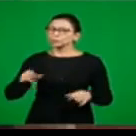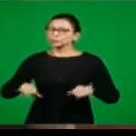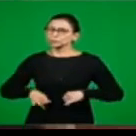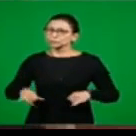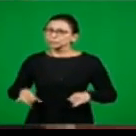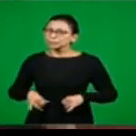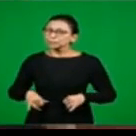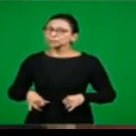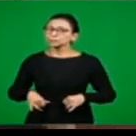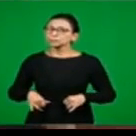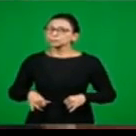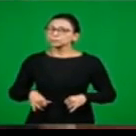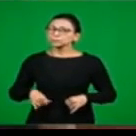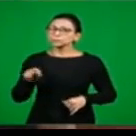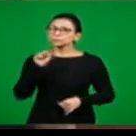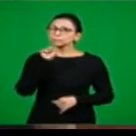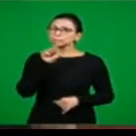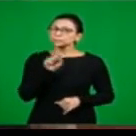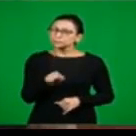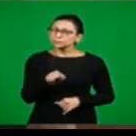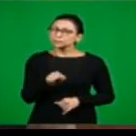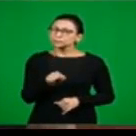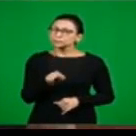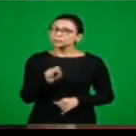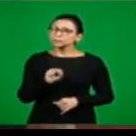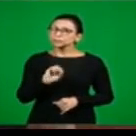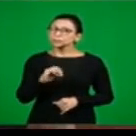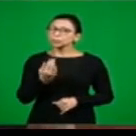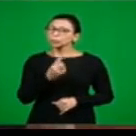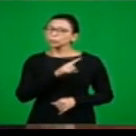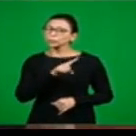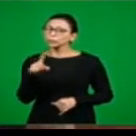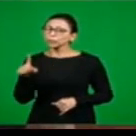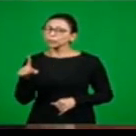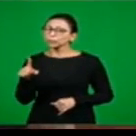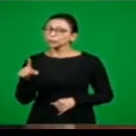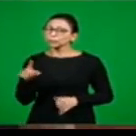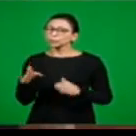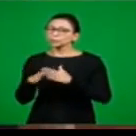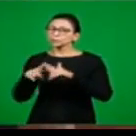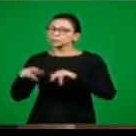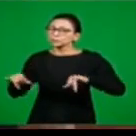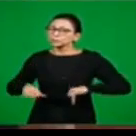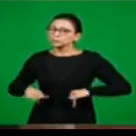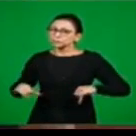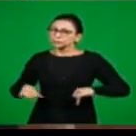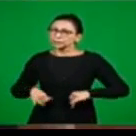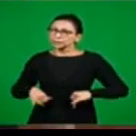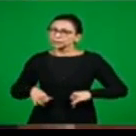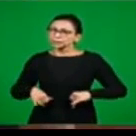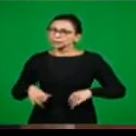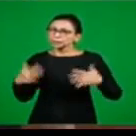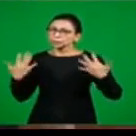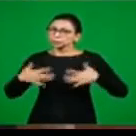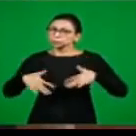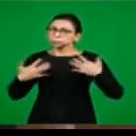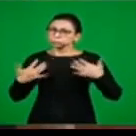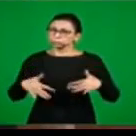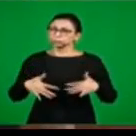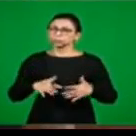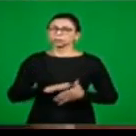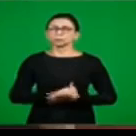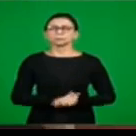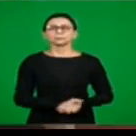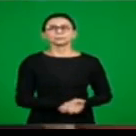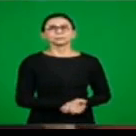now, what is the text in the Word of the Lord? It says, if the church is going to go through the Great Tribulation, is in the